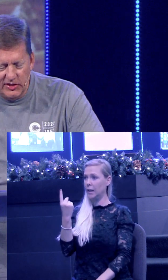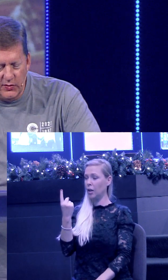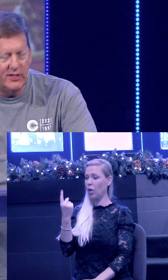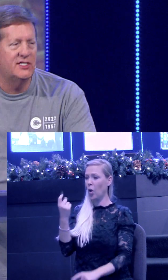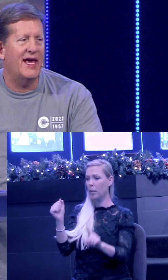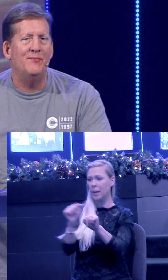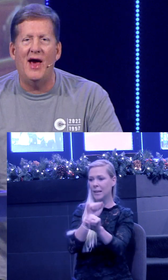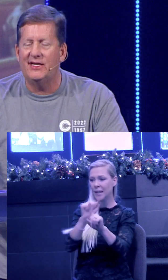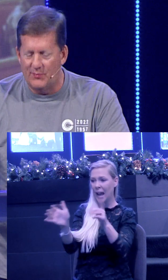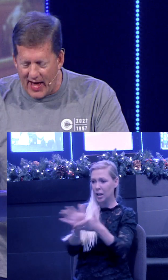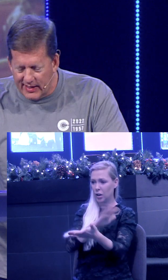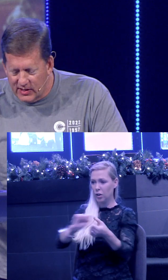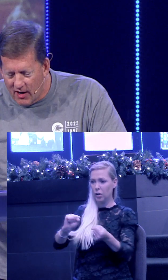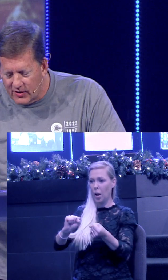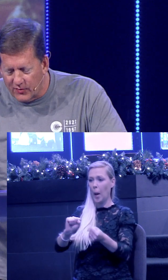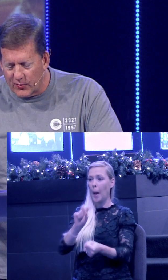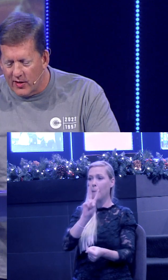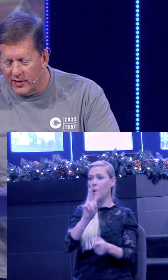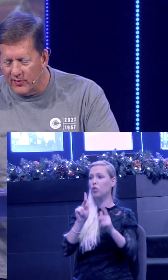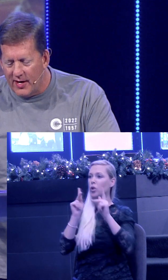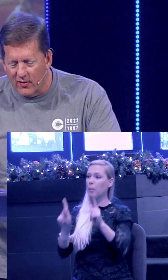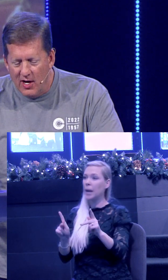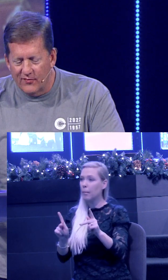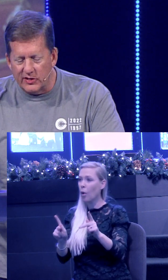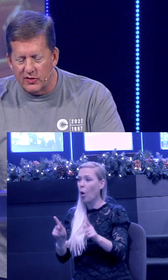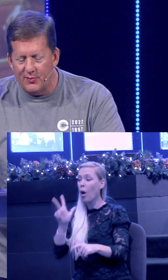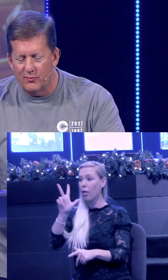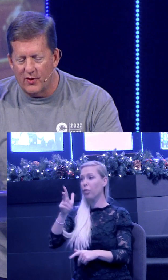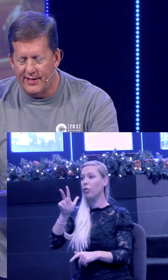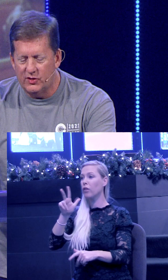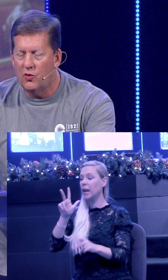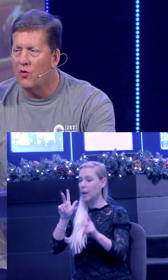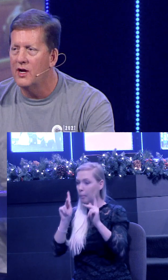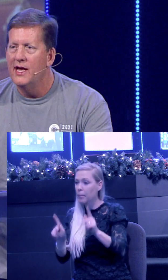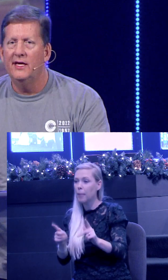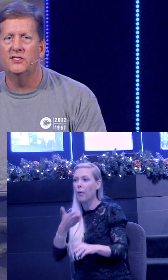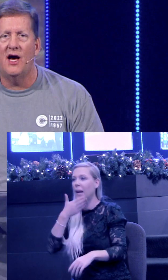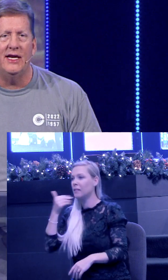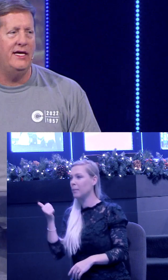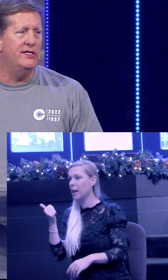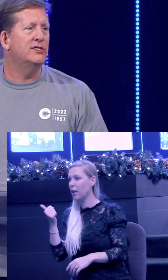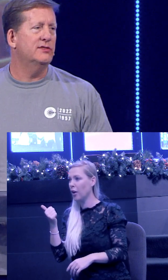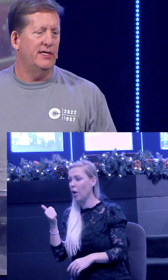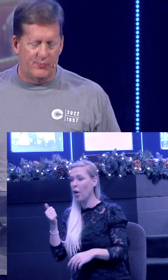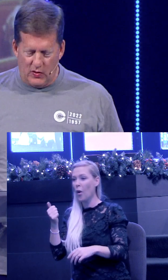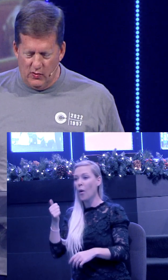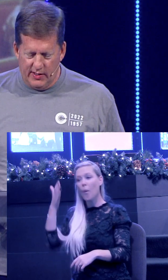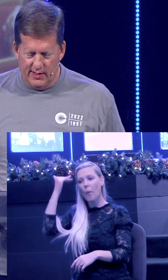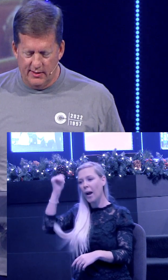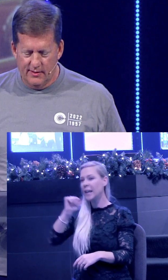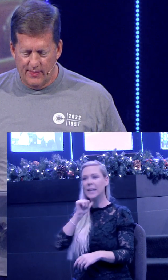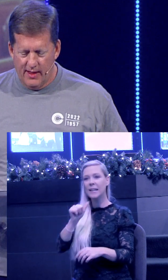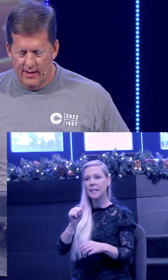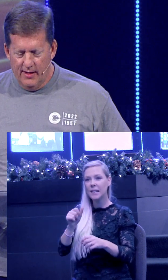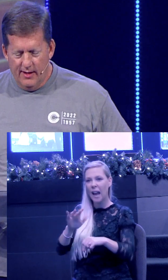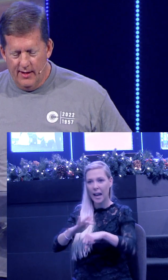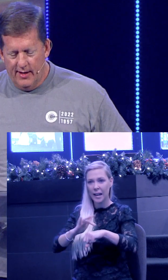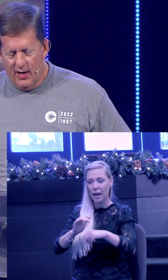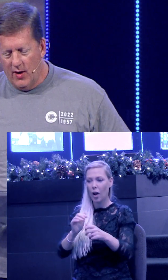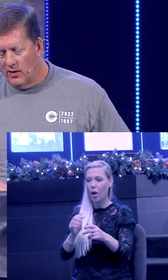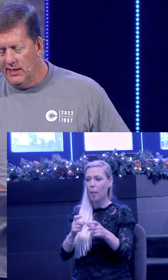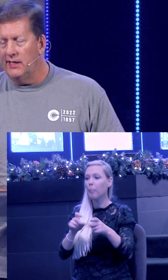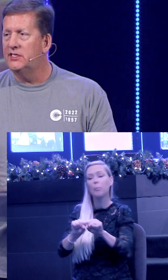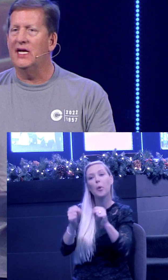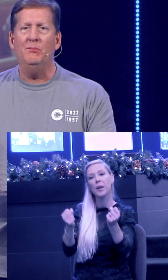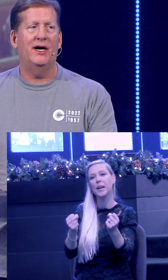but two can stand back to back and conquer. Three are even better, for a triple braided cord is not easily broken.